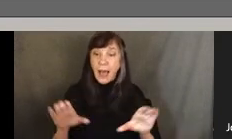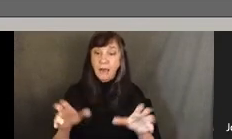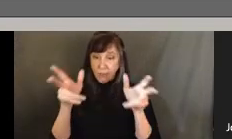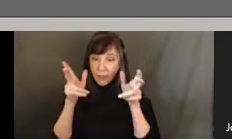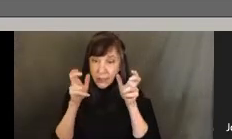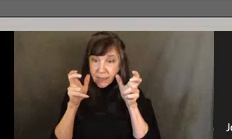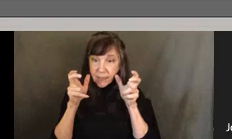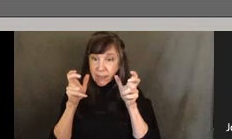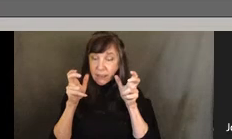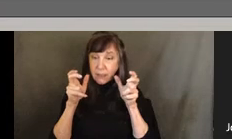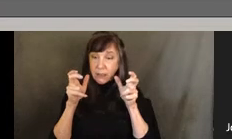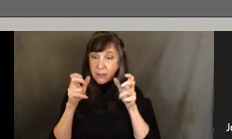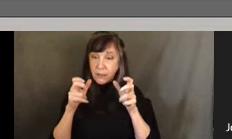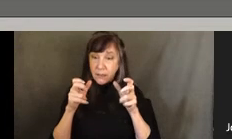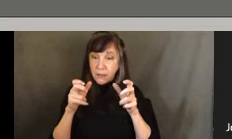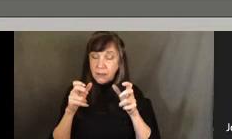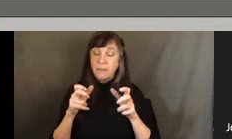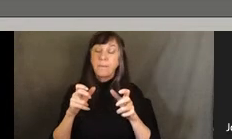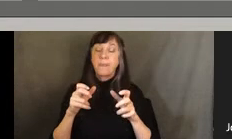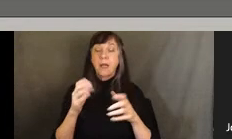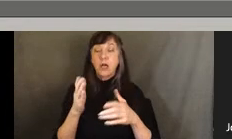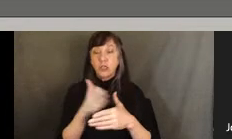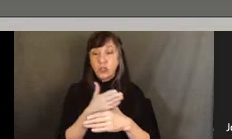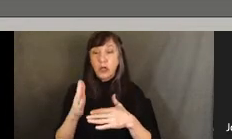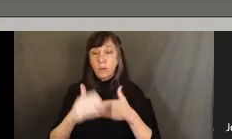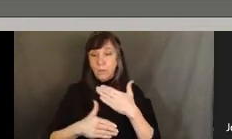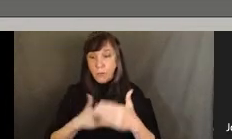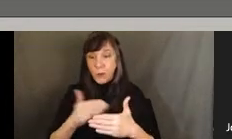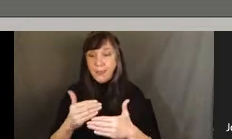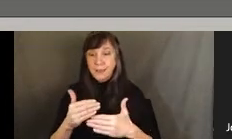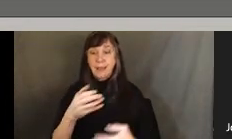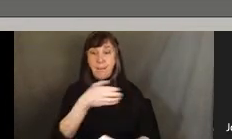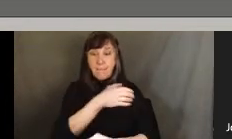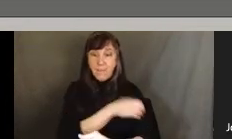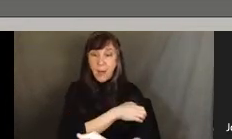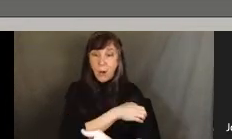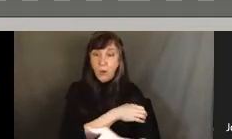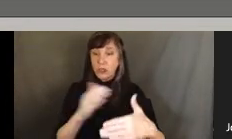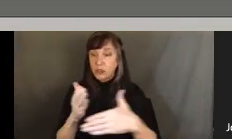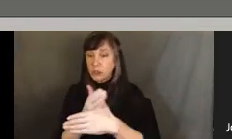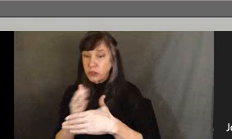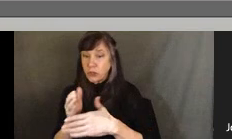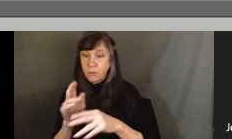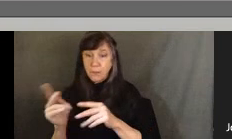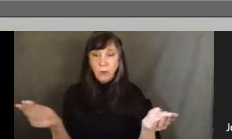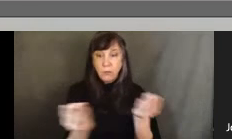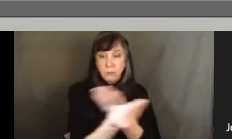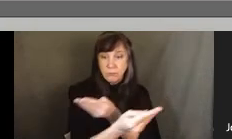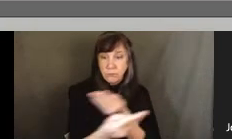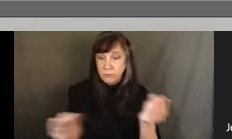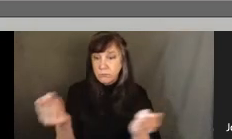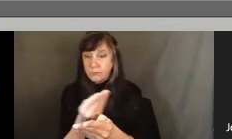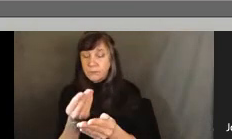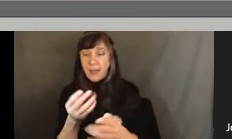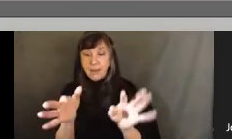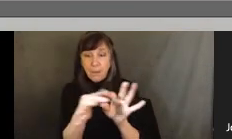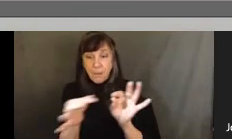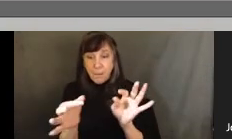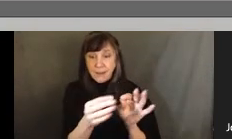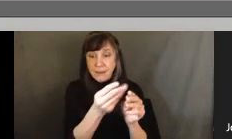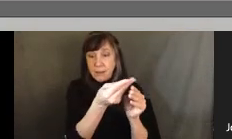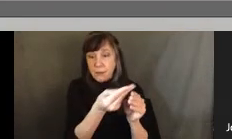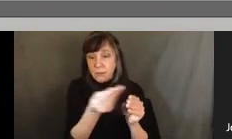that shared process and power, so that people in the community can get that message to the person who can actually